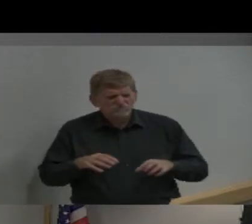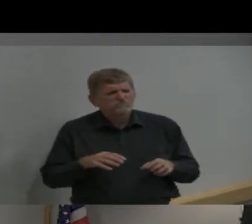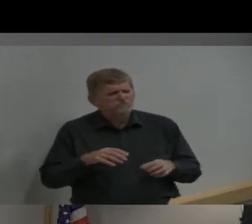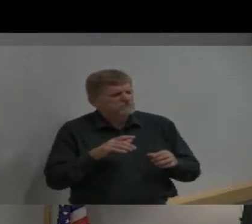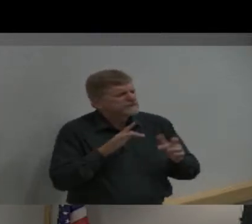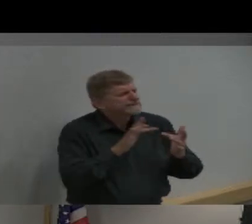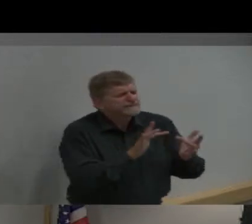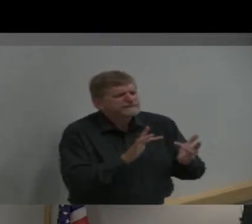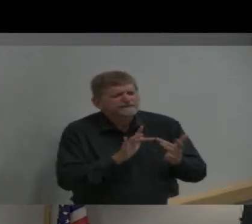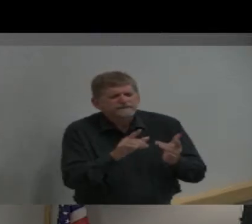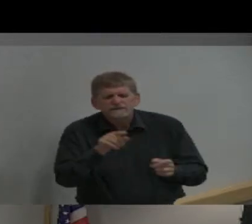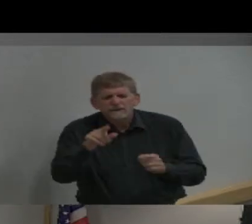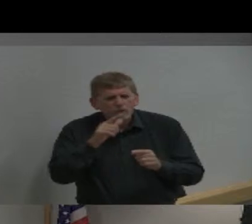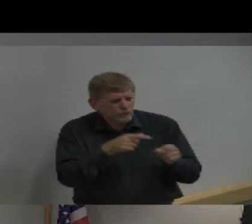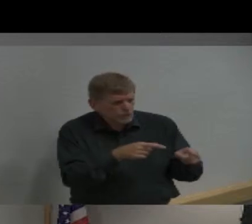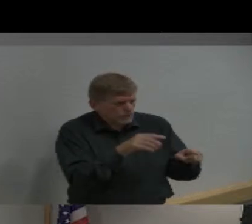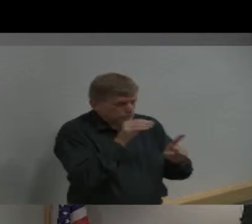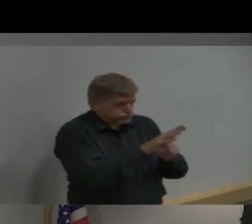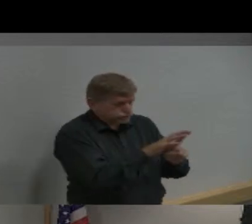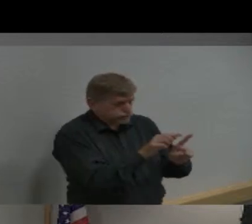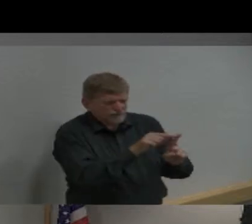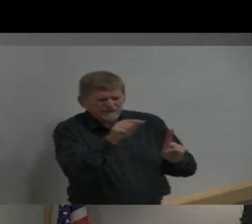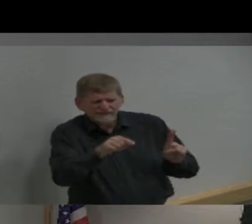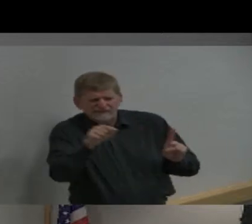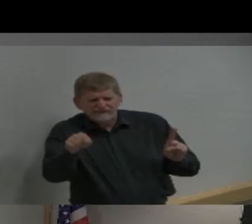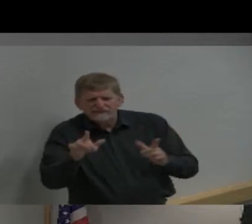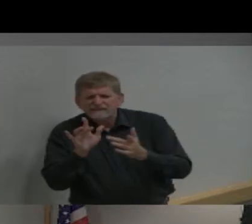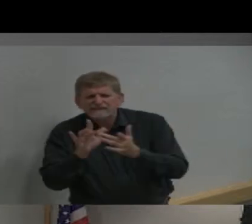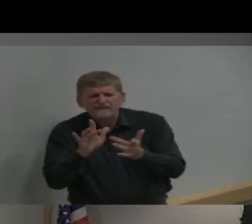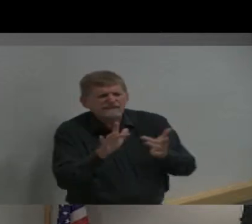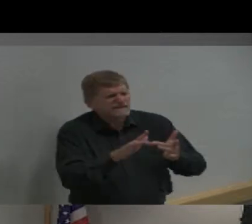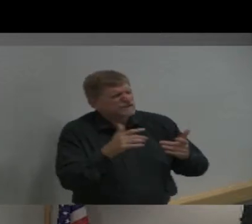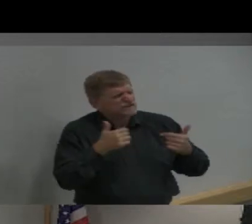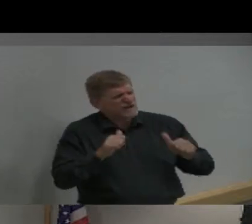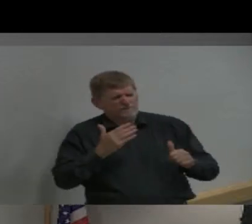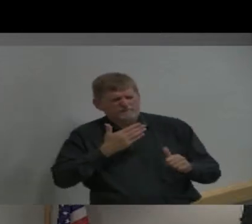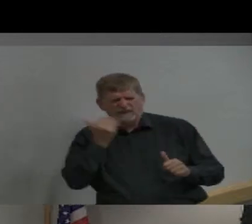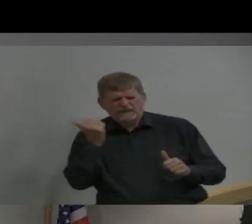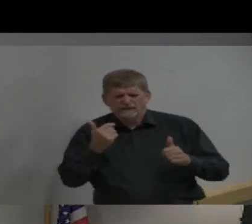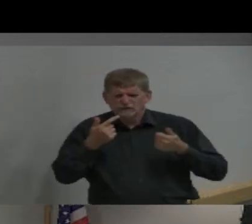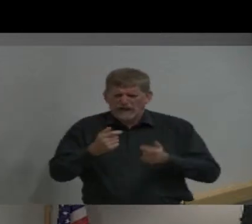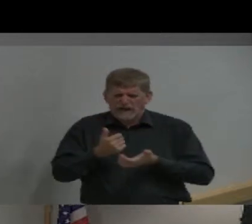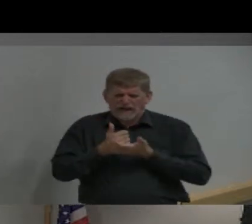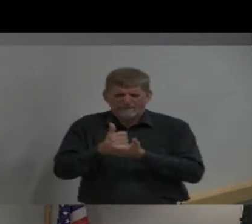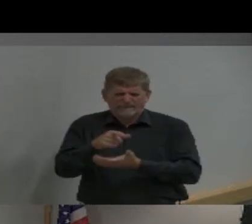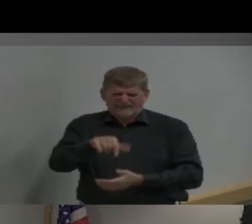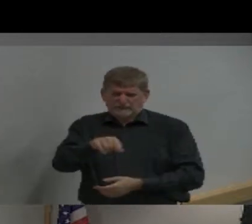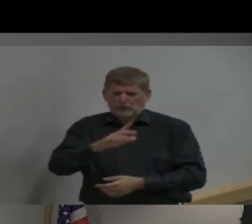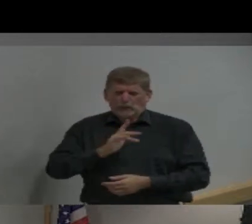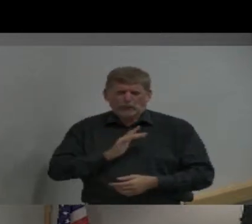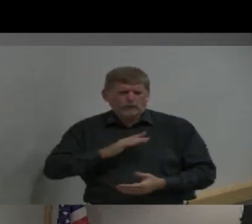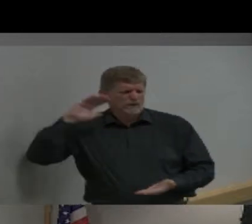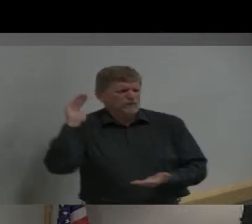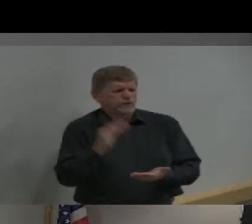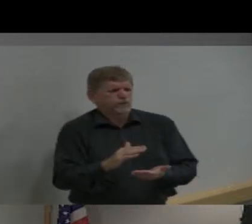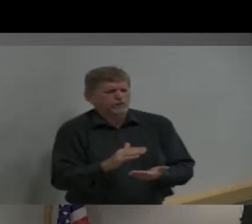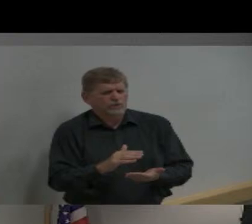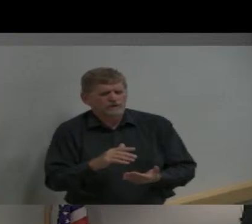of our best tools to slow the spread of COVID-19 until we have a vaccine.